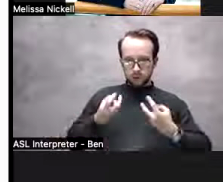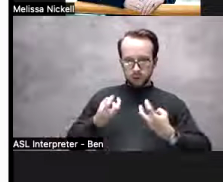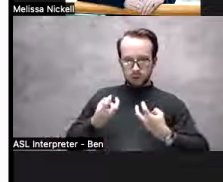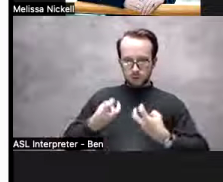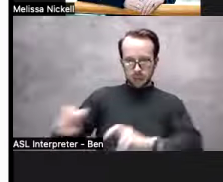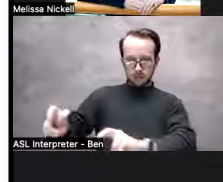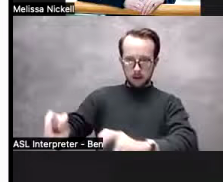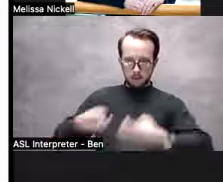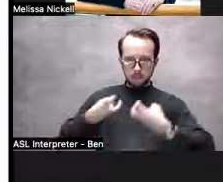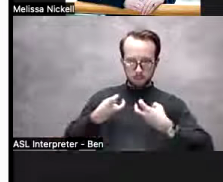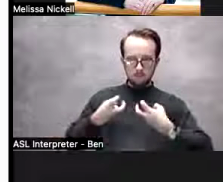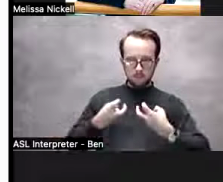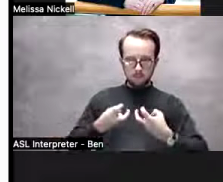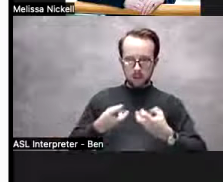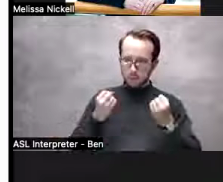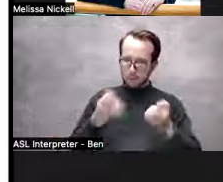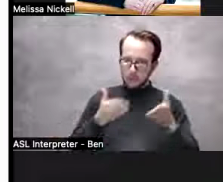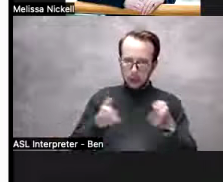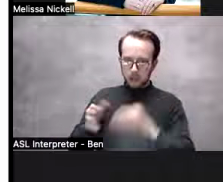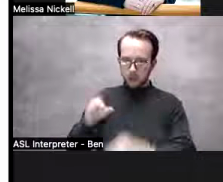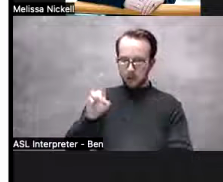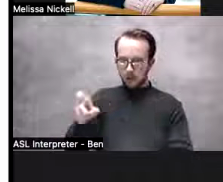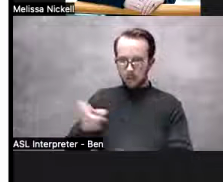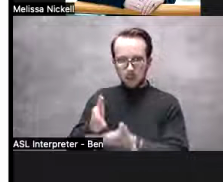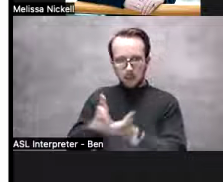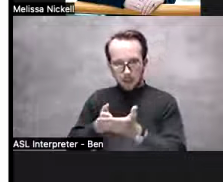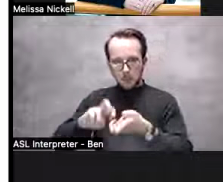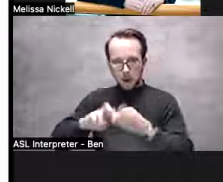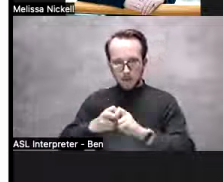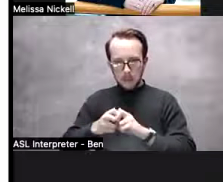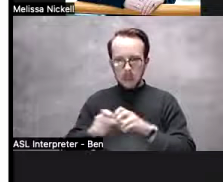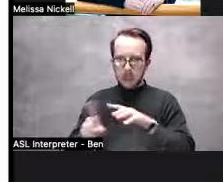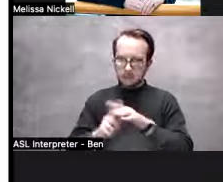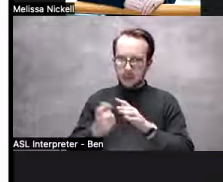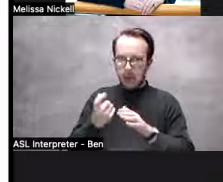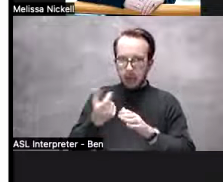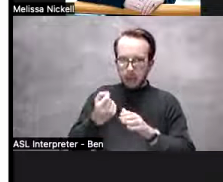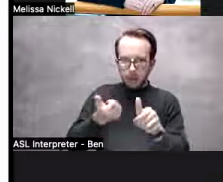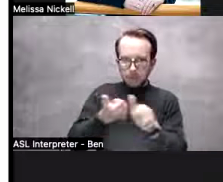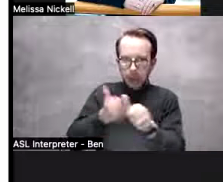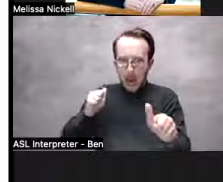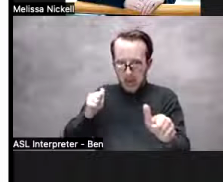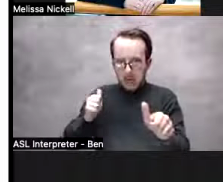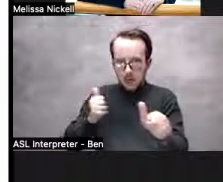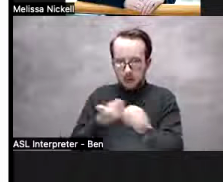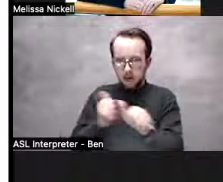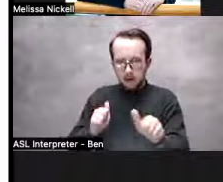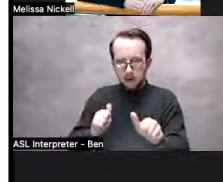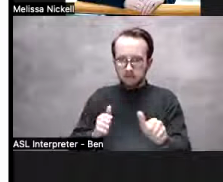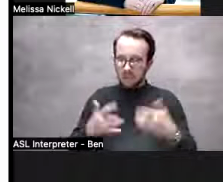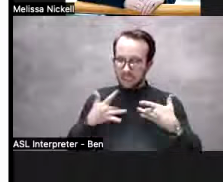lot of the problems with the current strategies is that they're a little bit late. And if a a child is born with